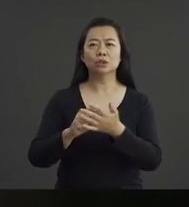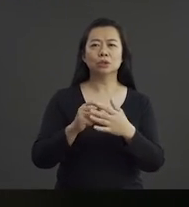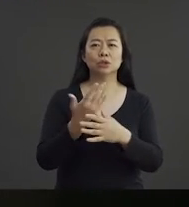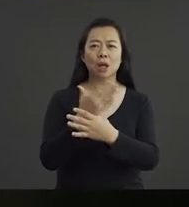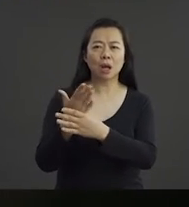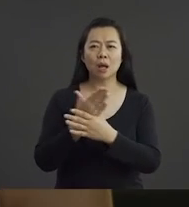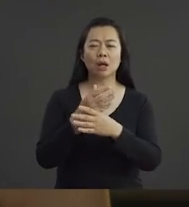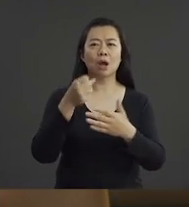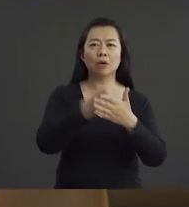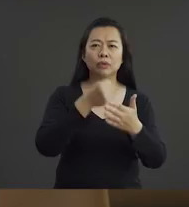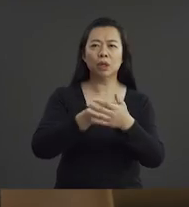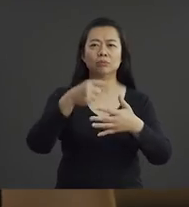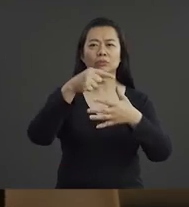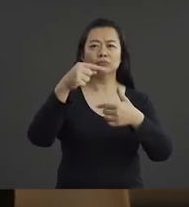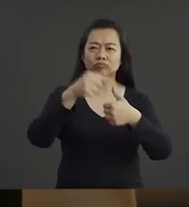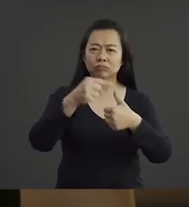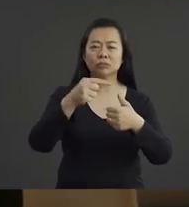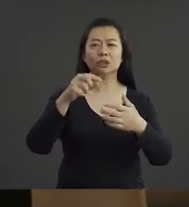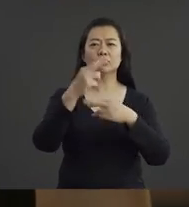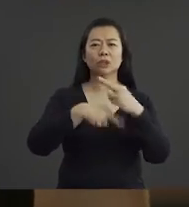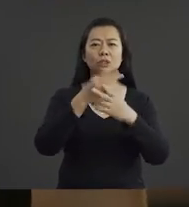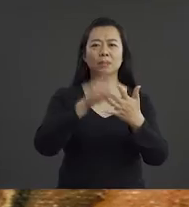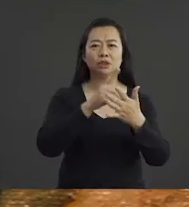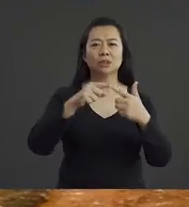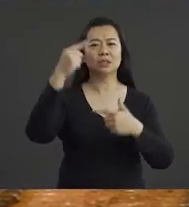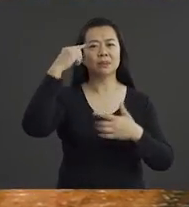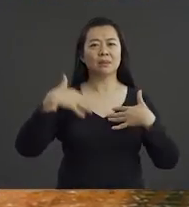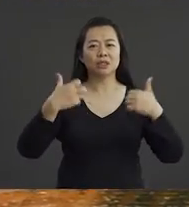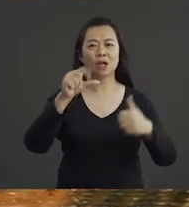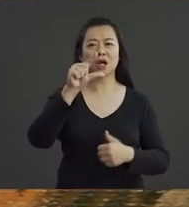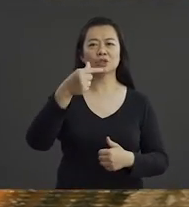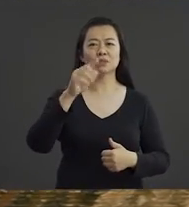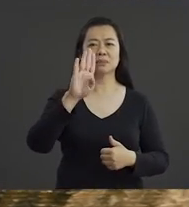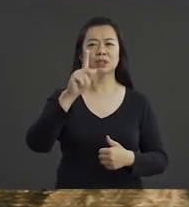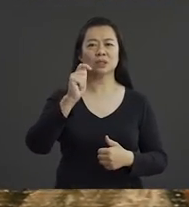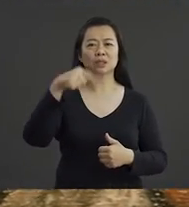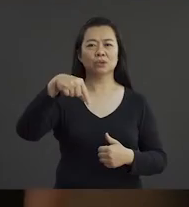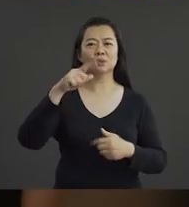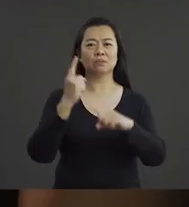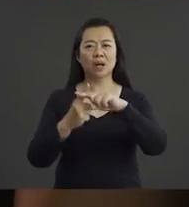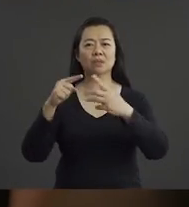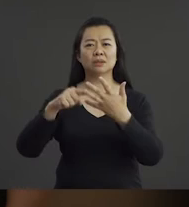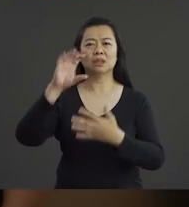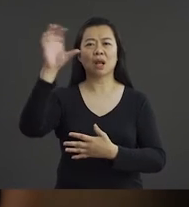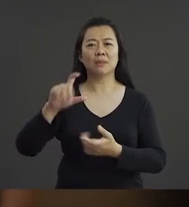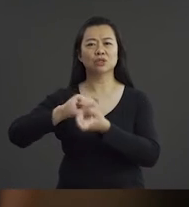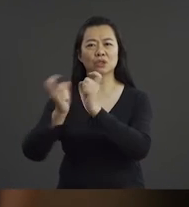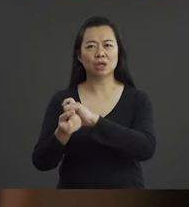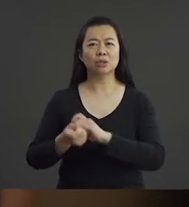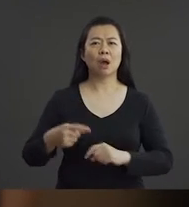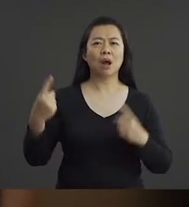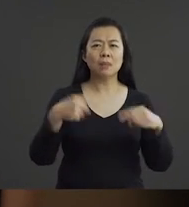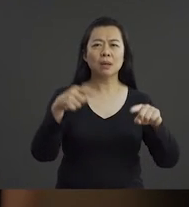awareness, LGBTQ+ issues, and climate change, happening in Singapore and globally. We might have different methods